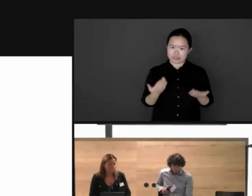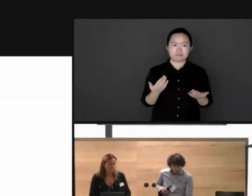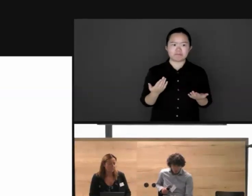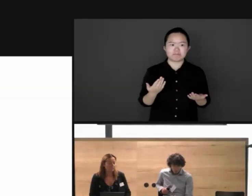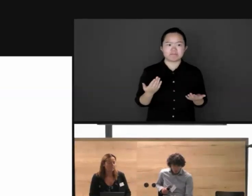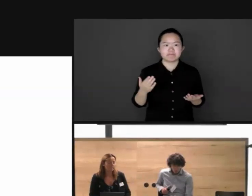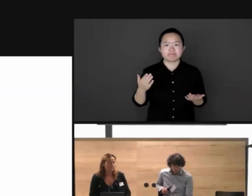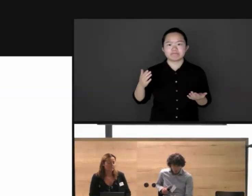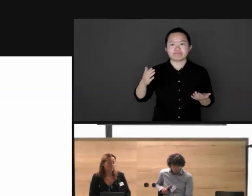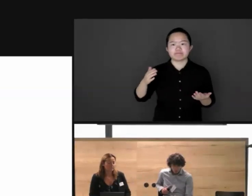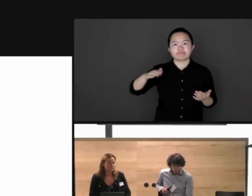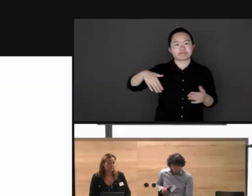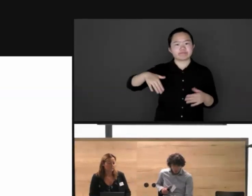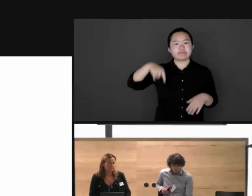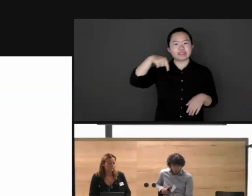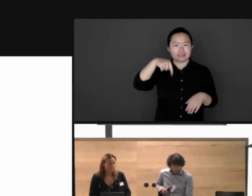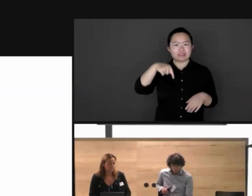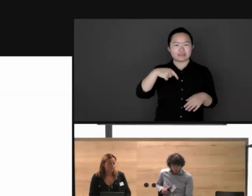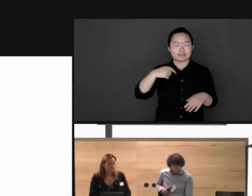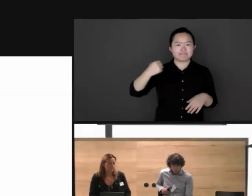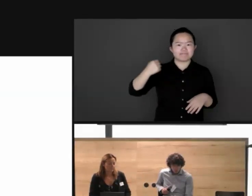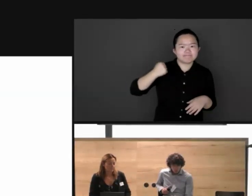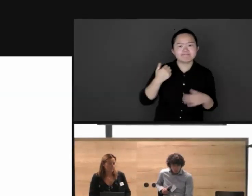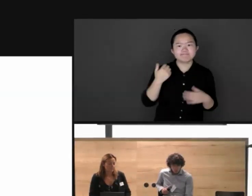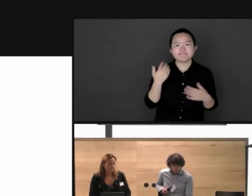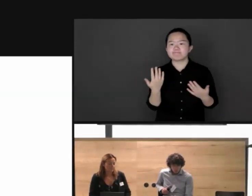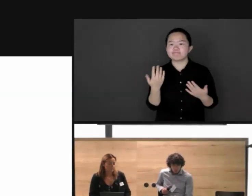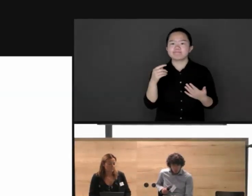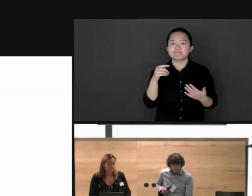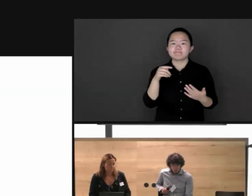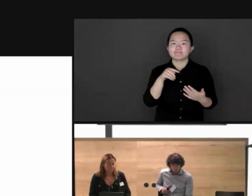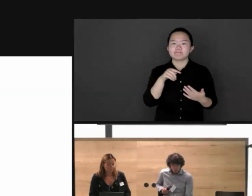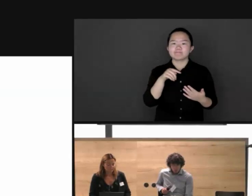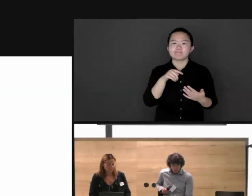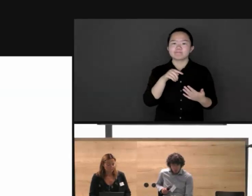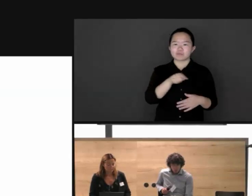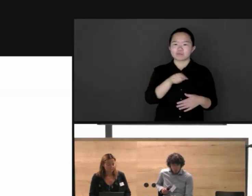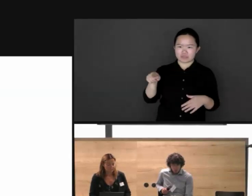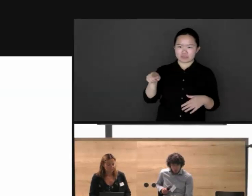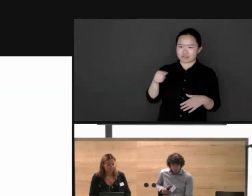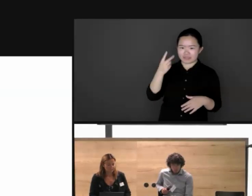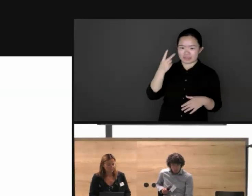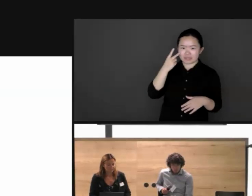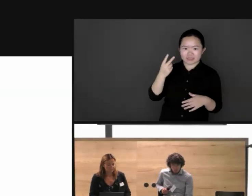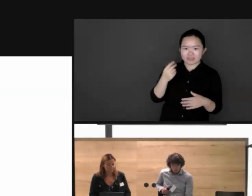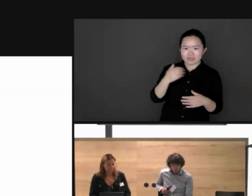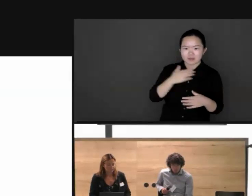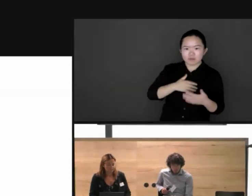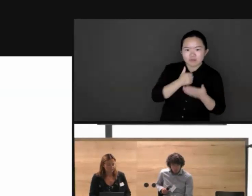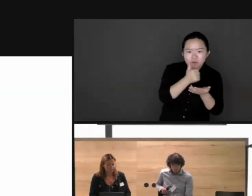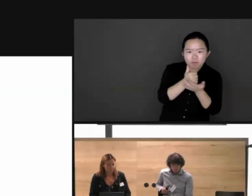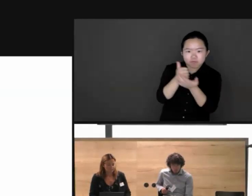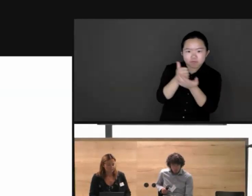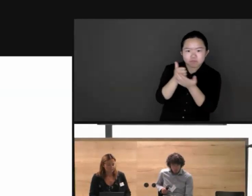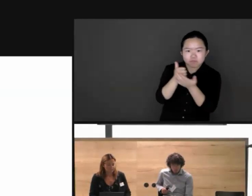possible and is willing to help any stakeholder who needs advice in using it. In addition, the authority